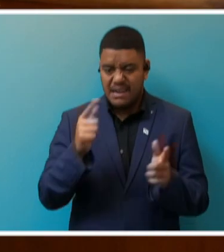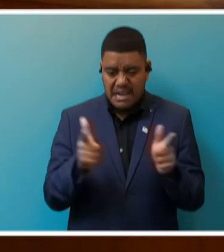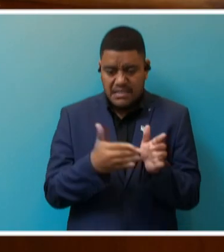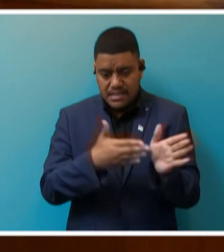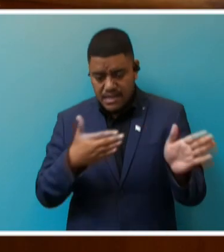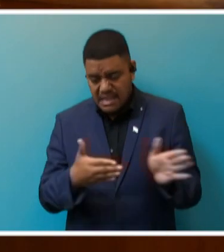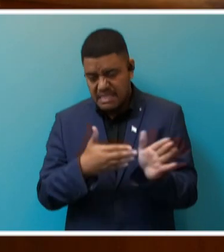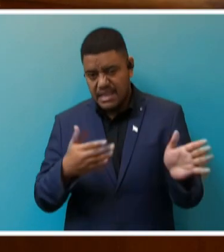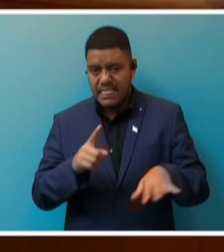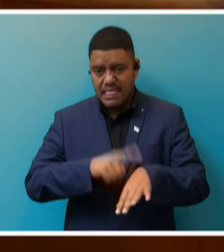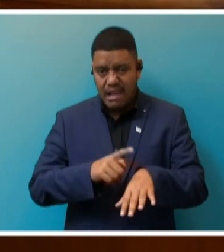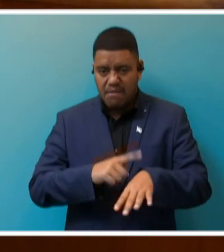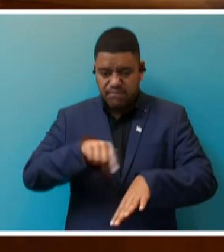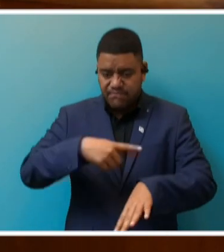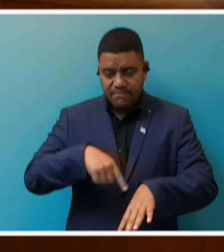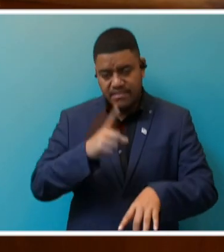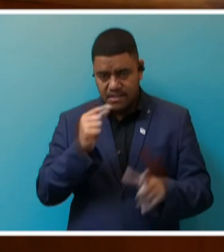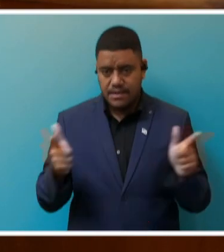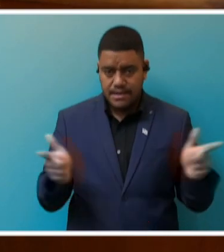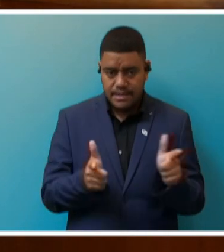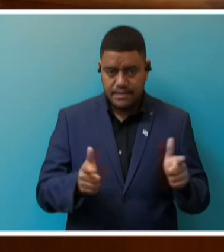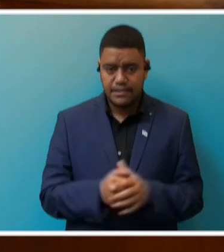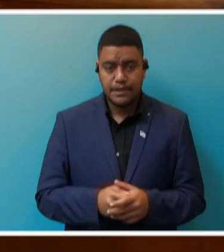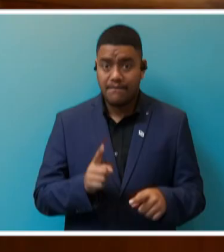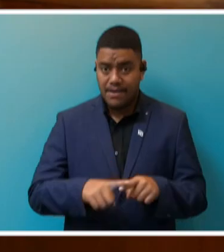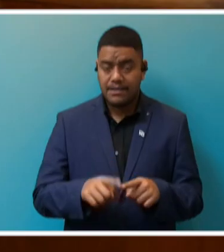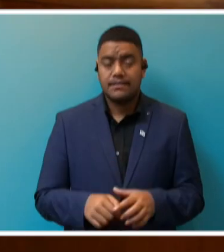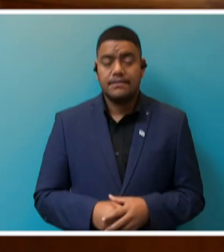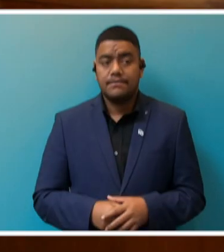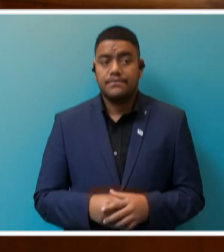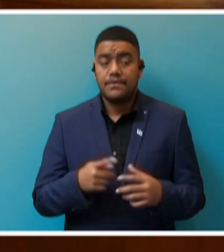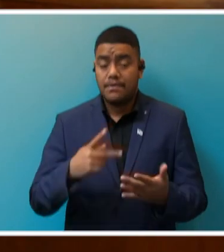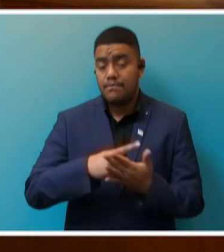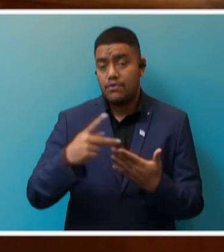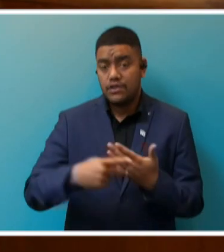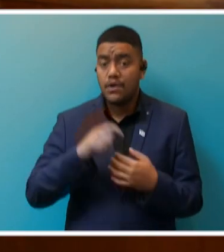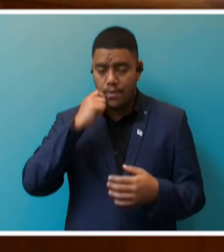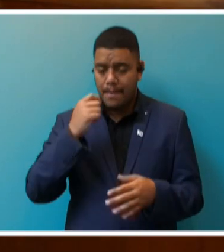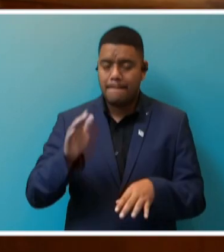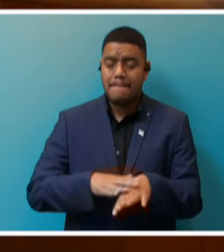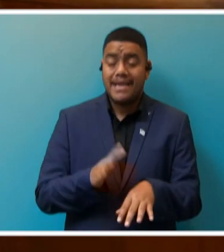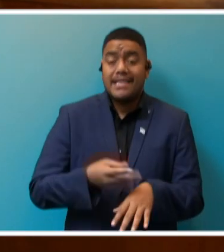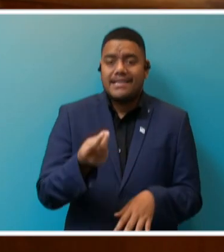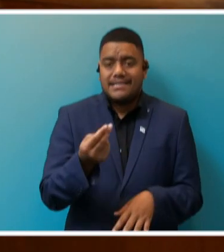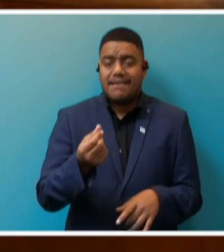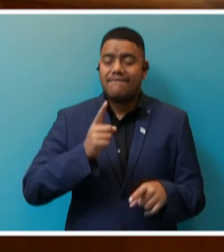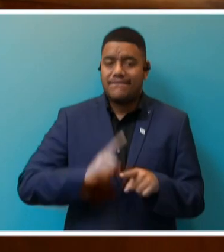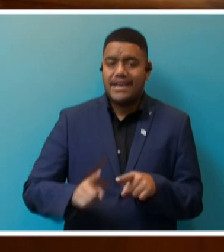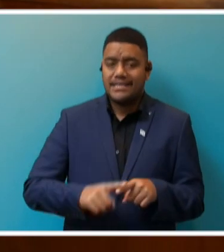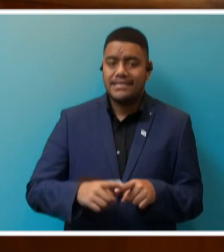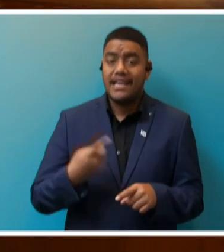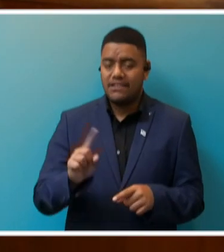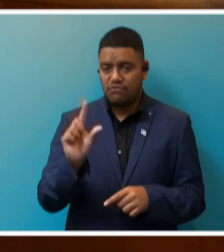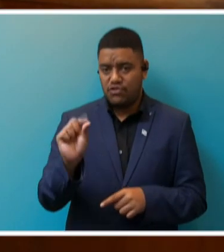our port and simplifying compliance processes, the project will make it easier, faster, and